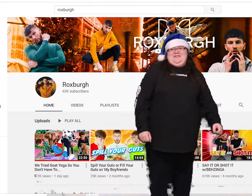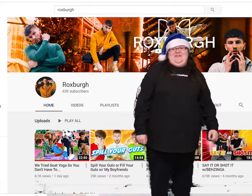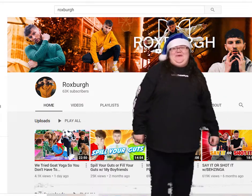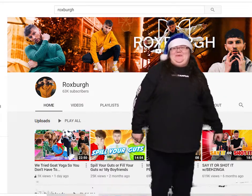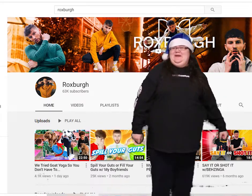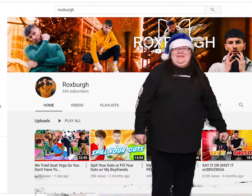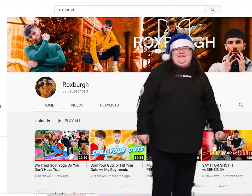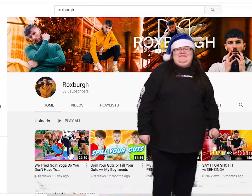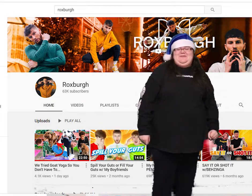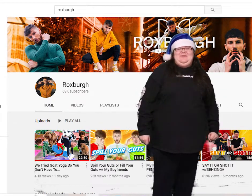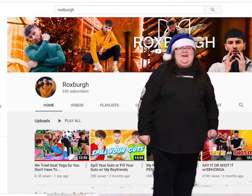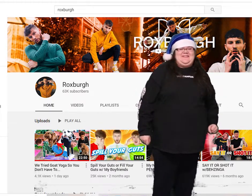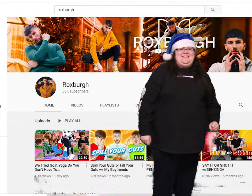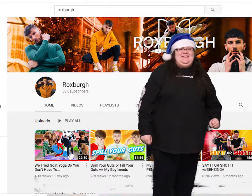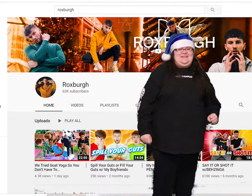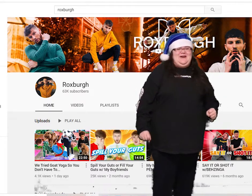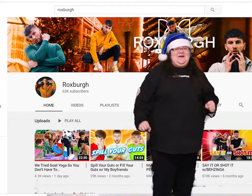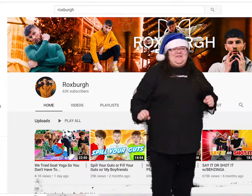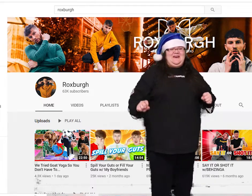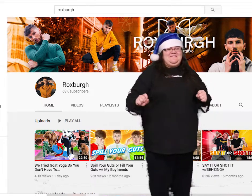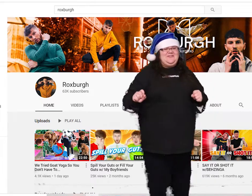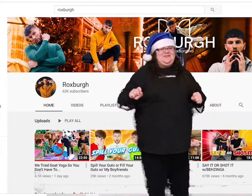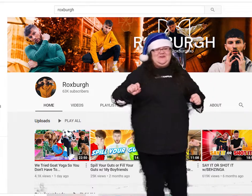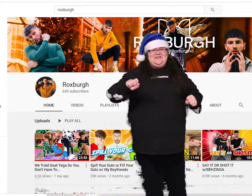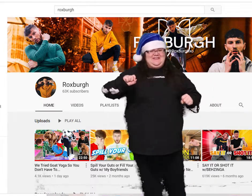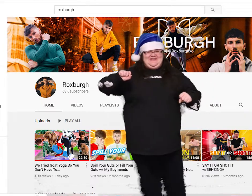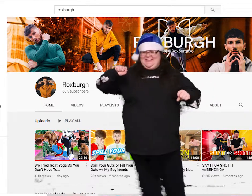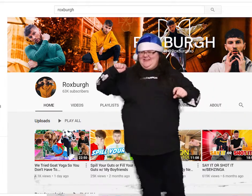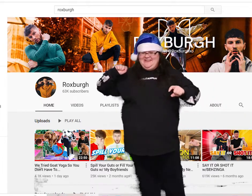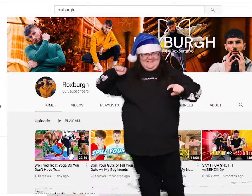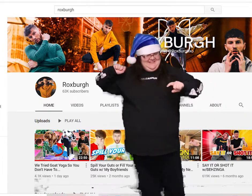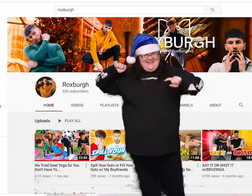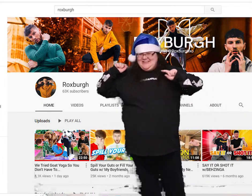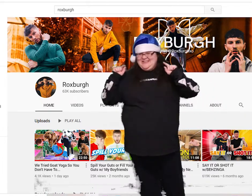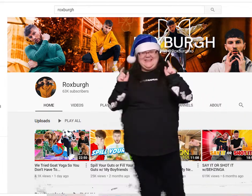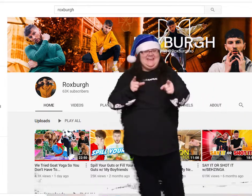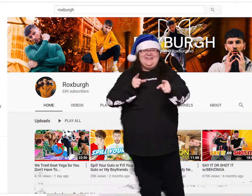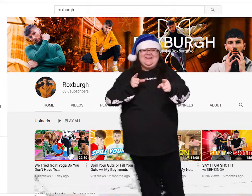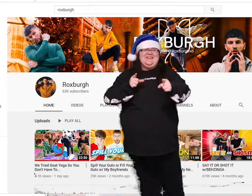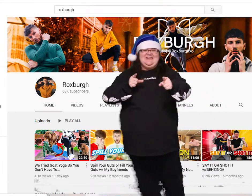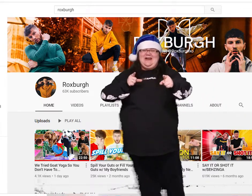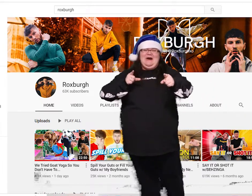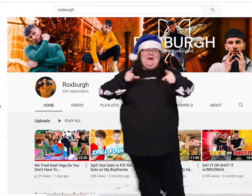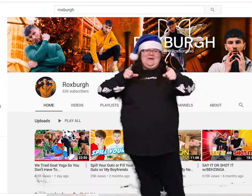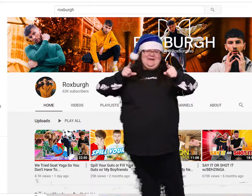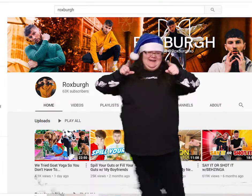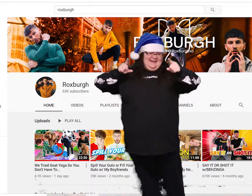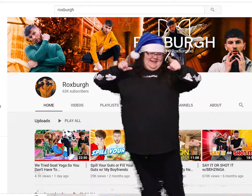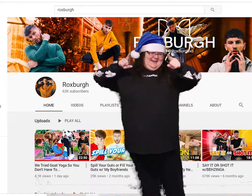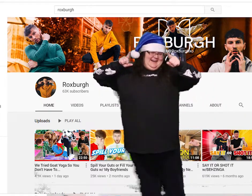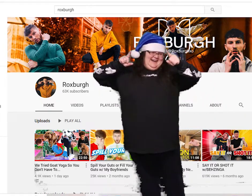I'm about to feel real uncomfortable watching this, so without further ado, let's just get into it, so...